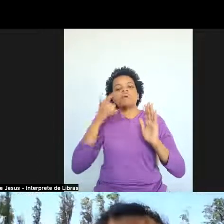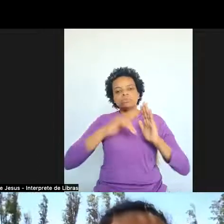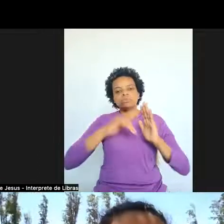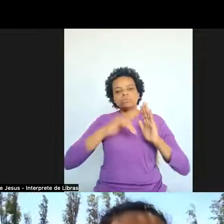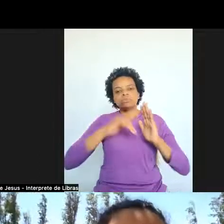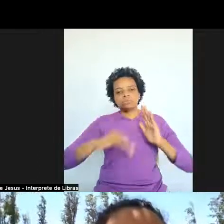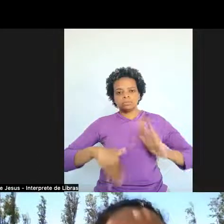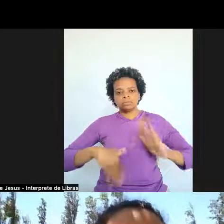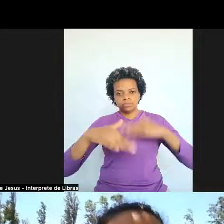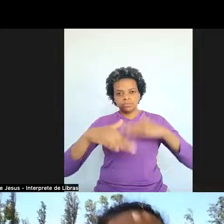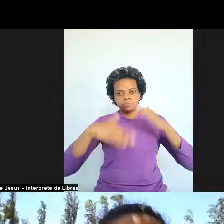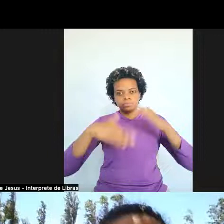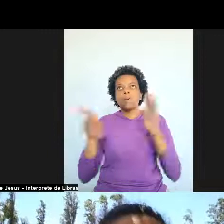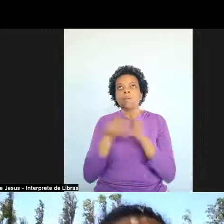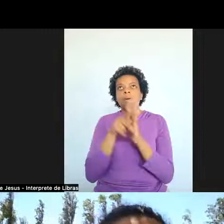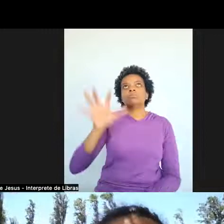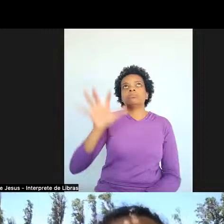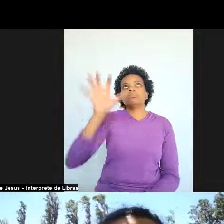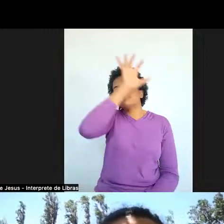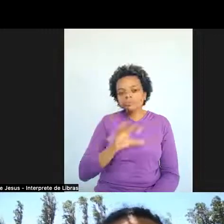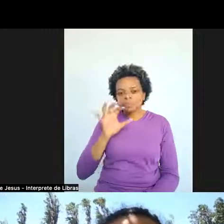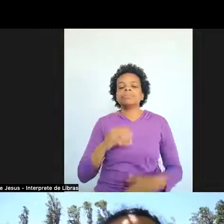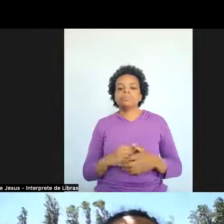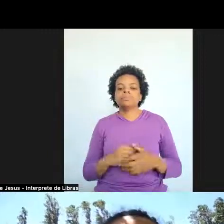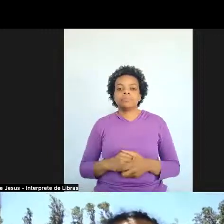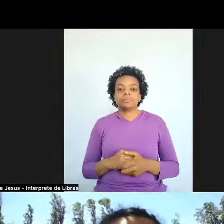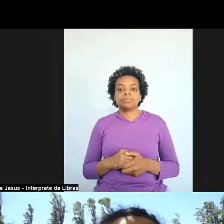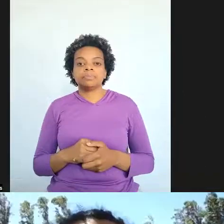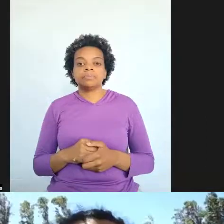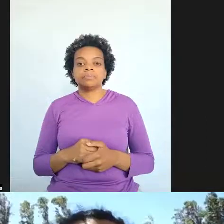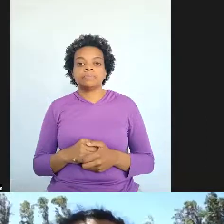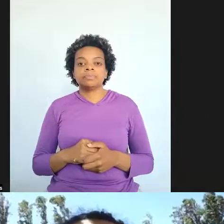were touched by this network.